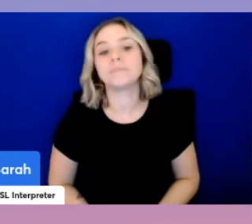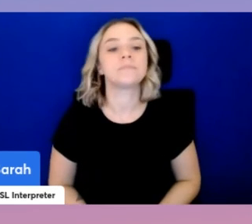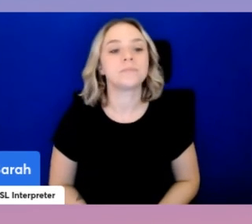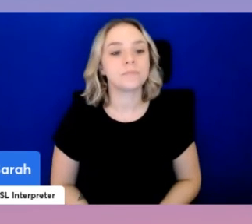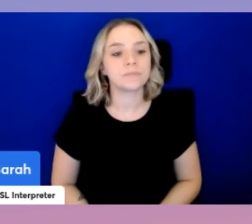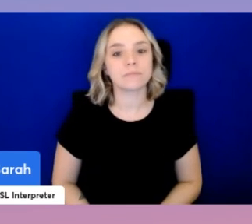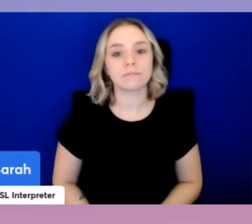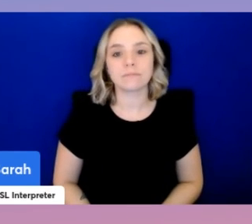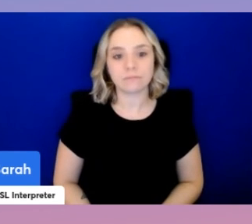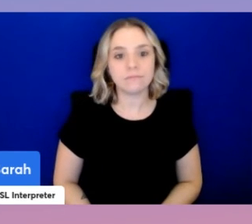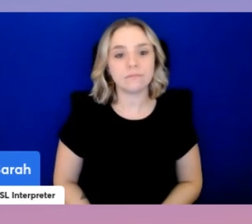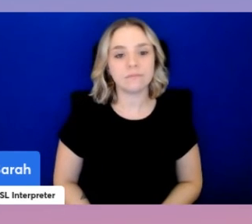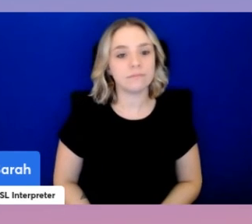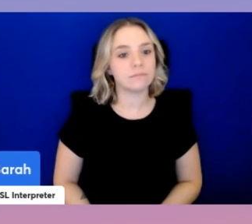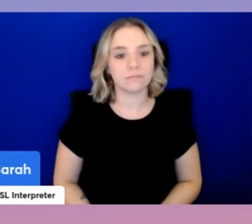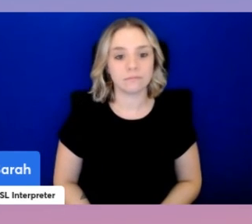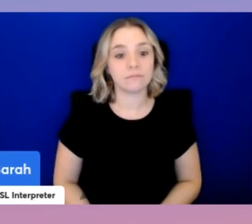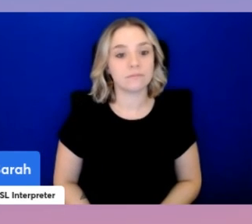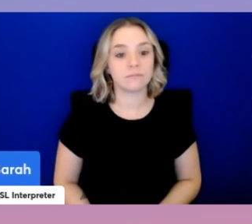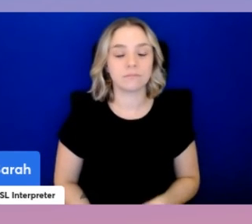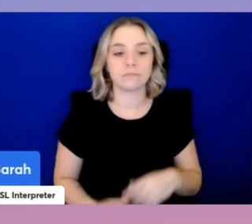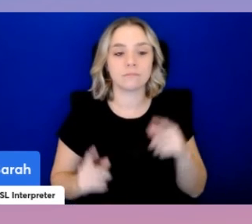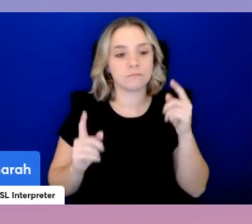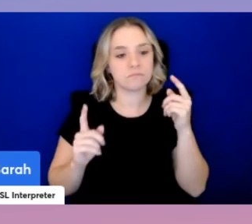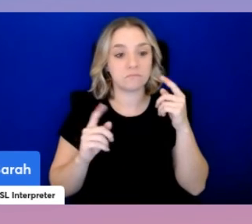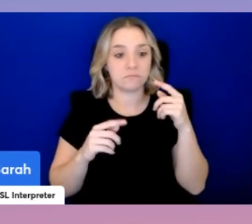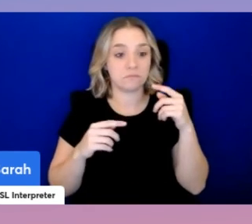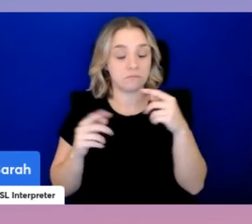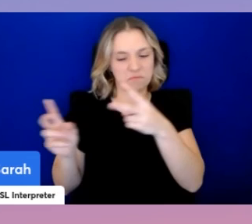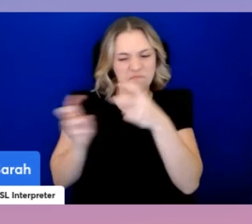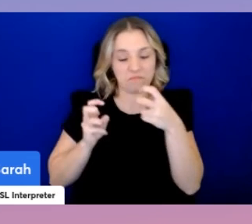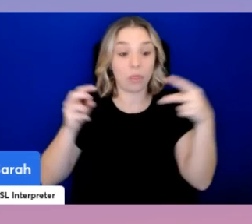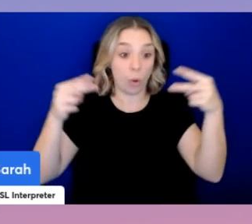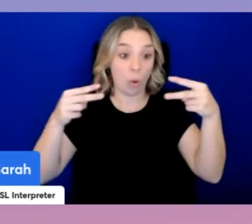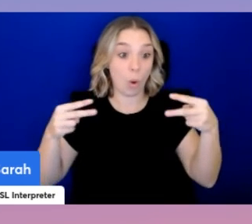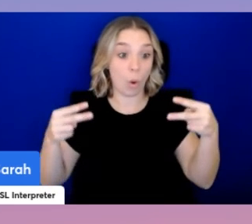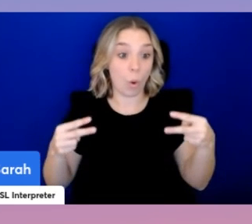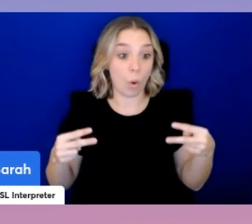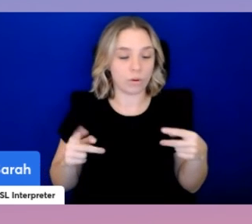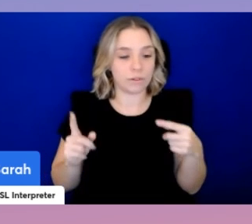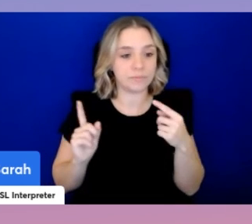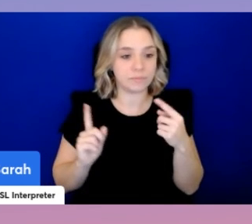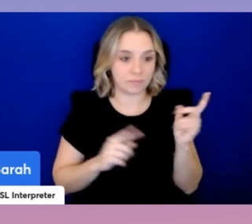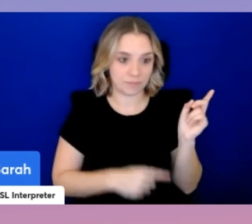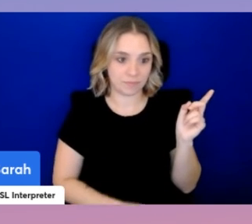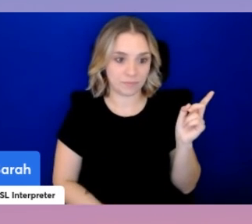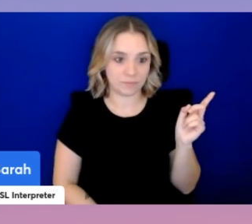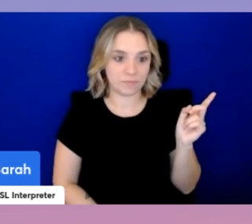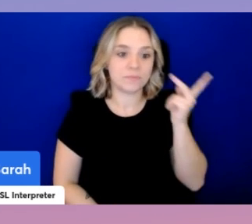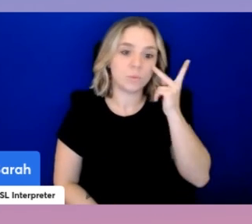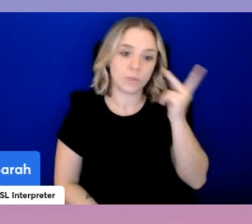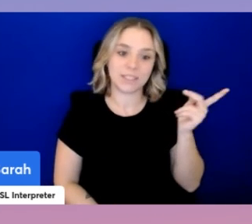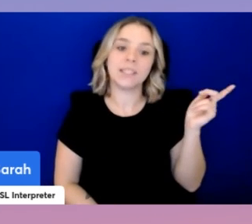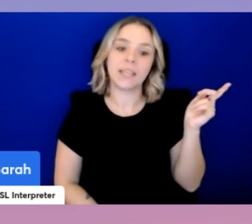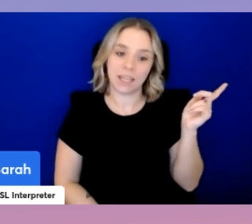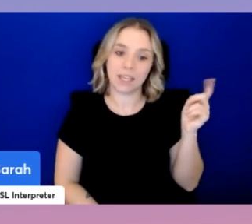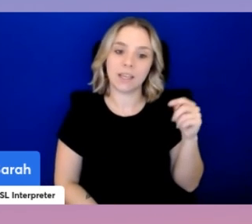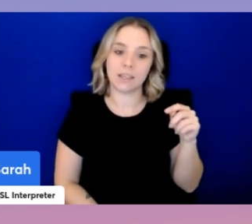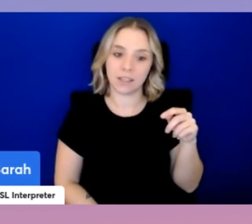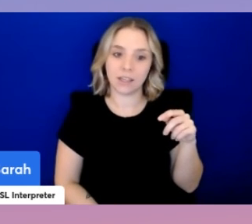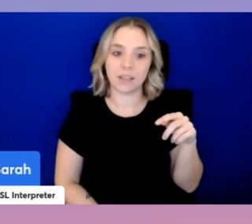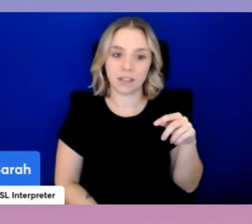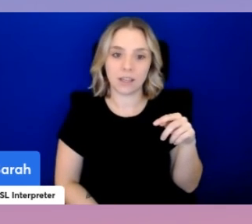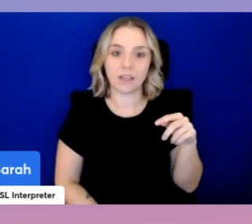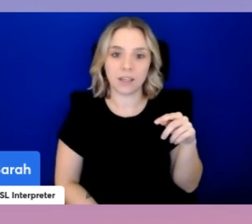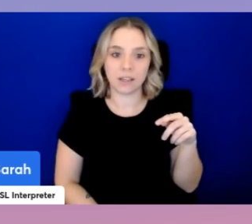Just to call out some specific parts of the code, and here we saw how easy it was to use Terraform Cloud and specify